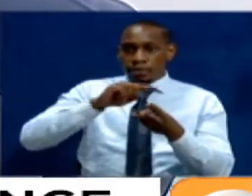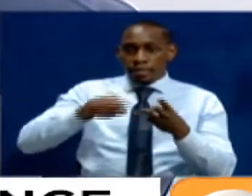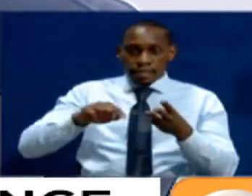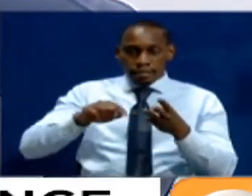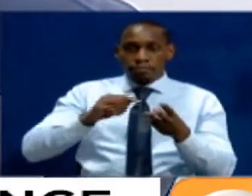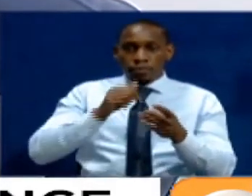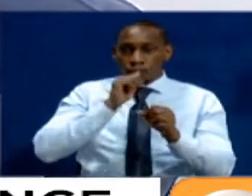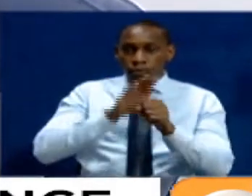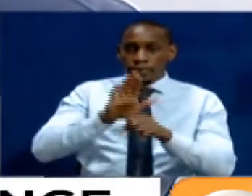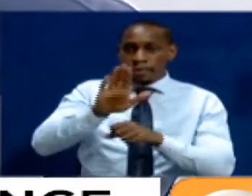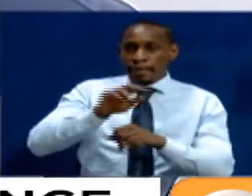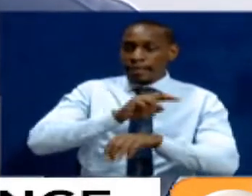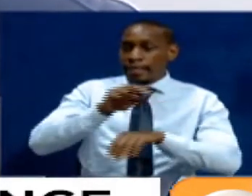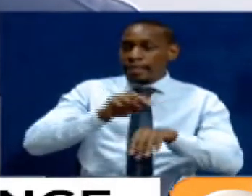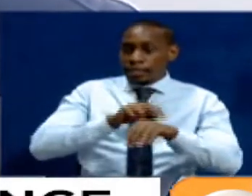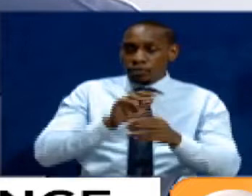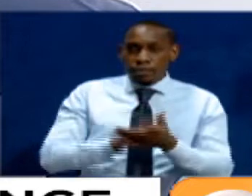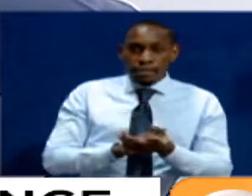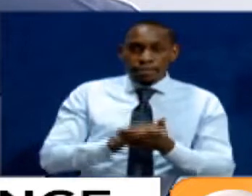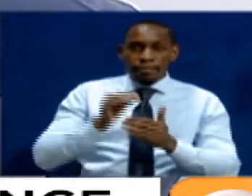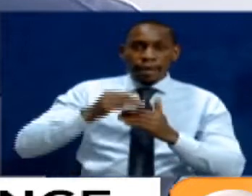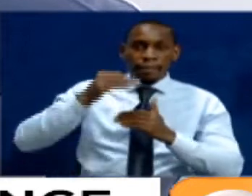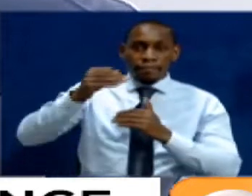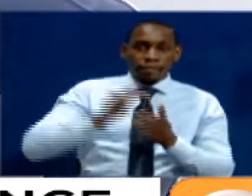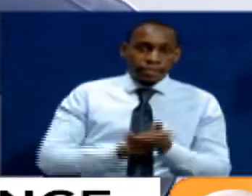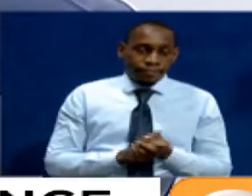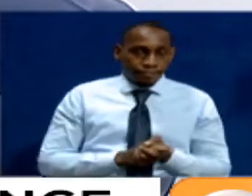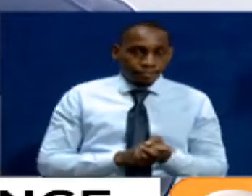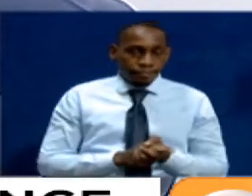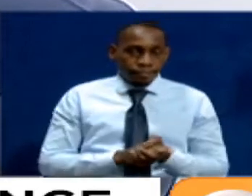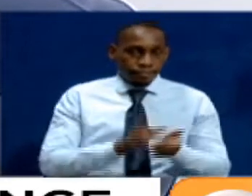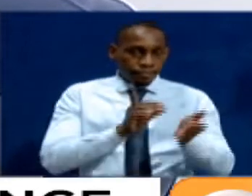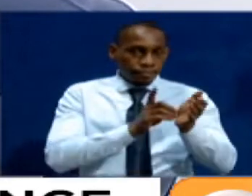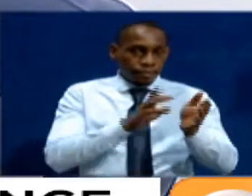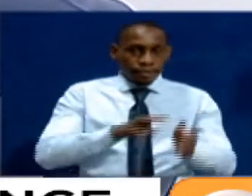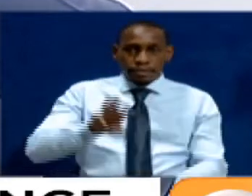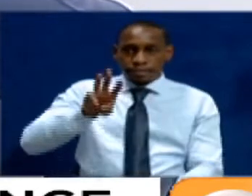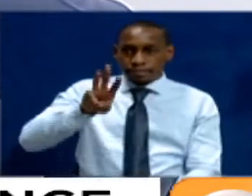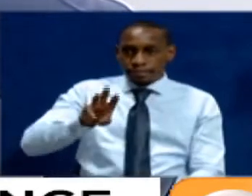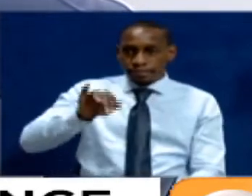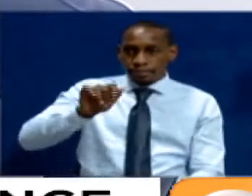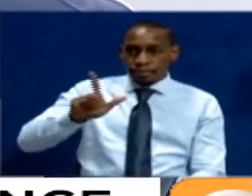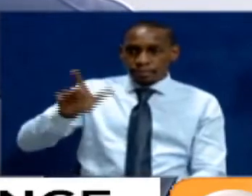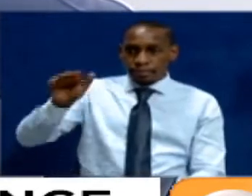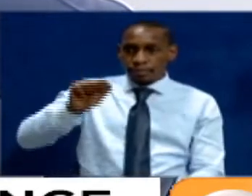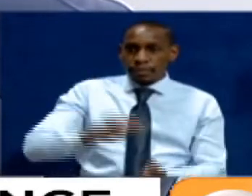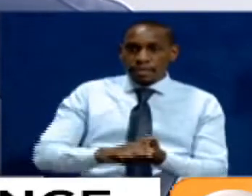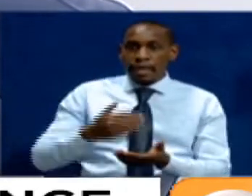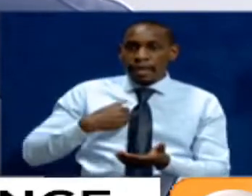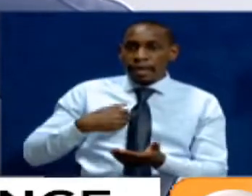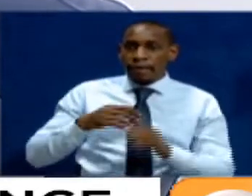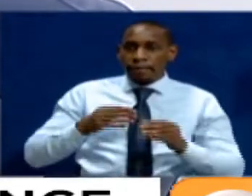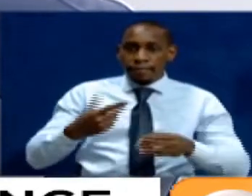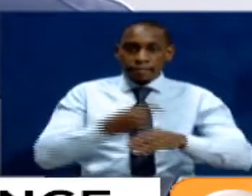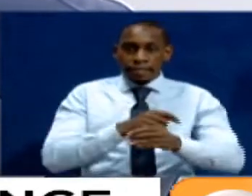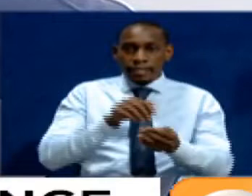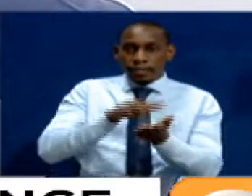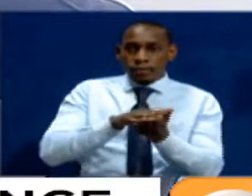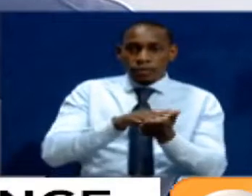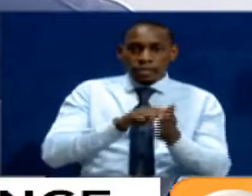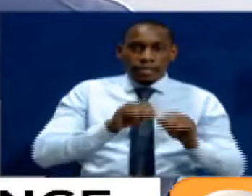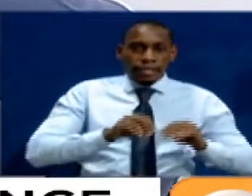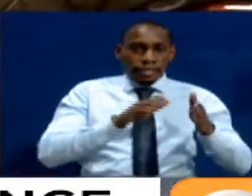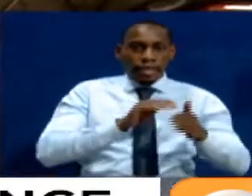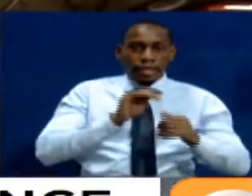trying to reassure a nation going forward. Now, Dr. Willis, let me ask you this. Are there still vaccines left in Kitangela, or were they